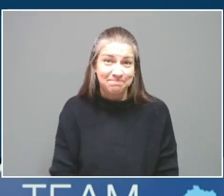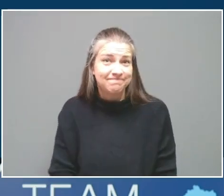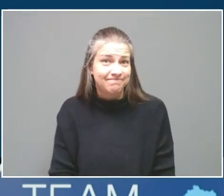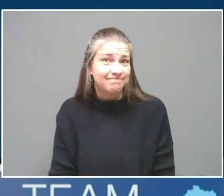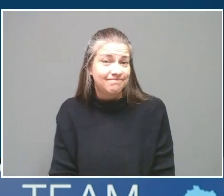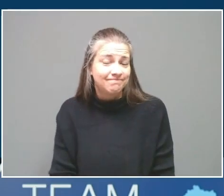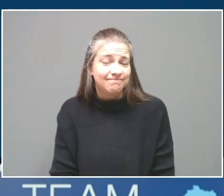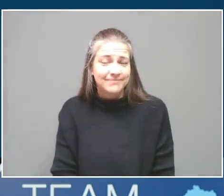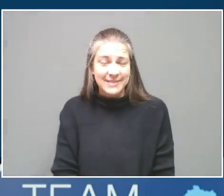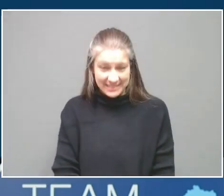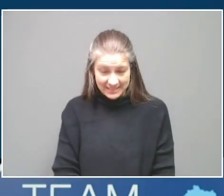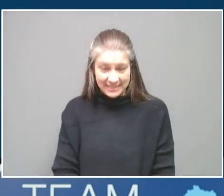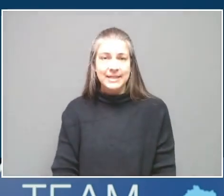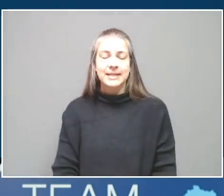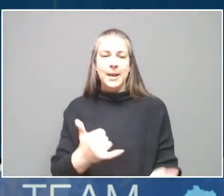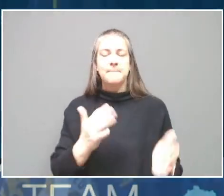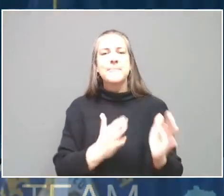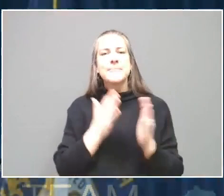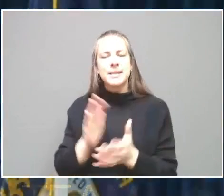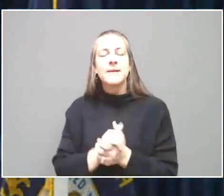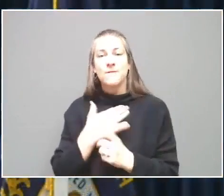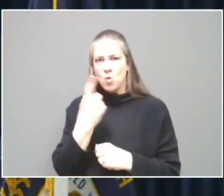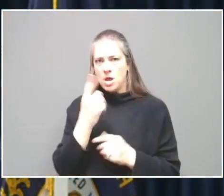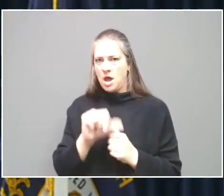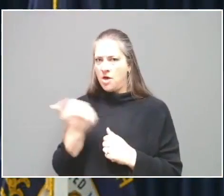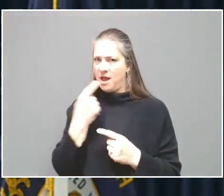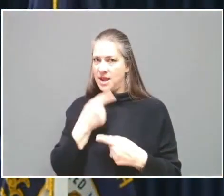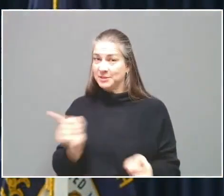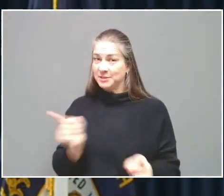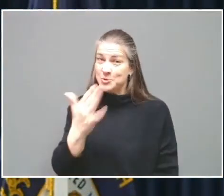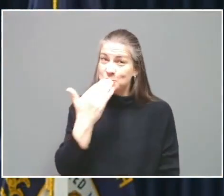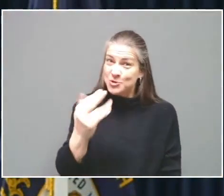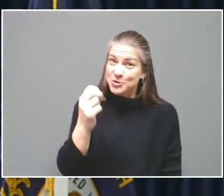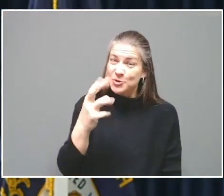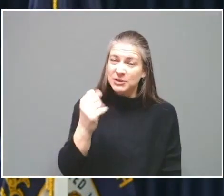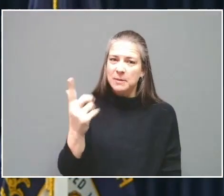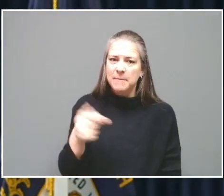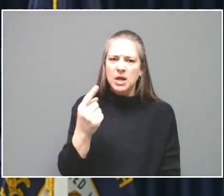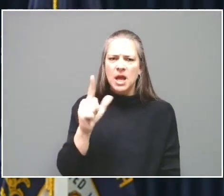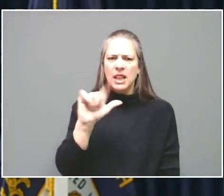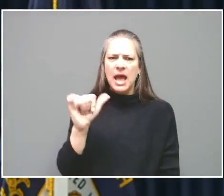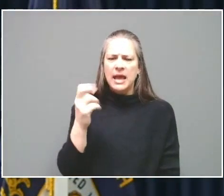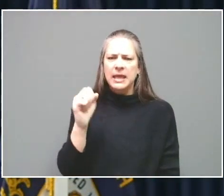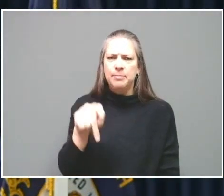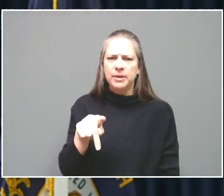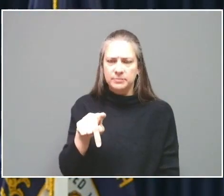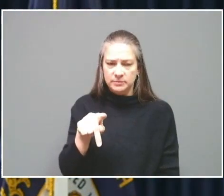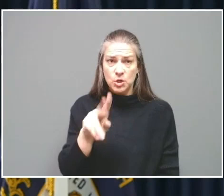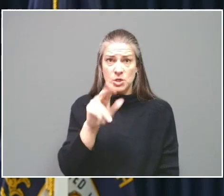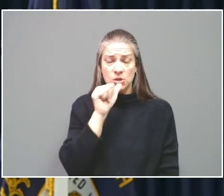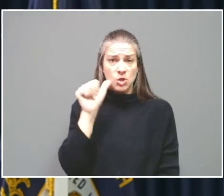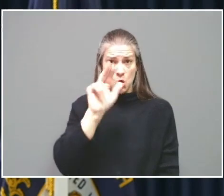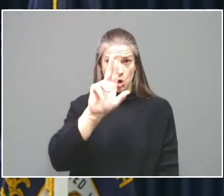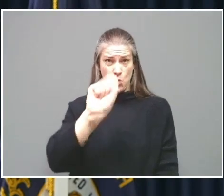Moving on, we have one more announcement, which again is some great news about LIHEAP. Yesterday, the U.S. Department of Health